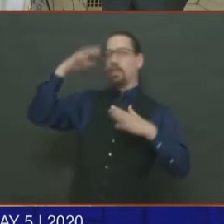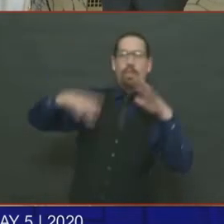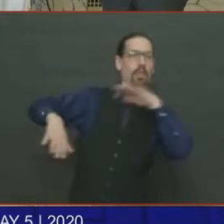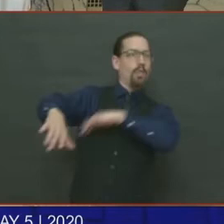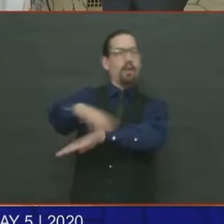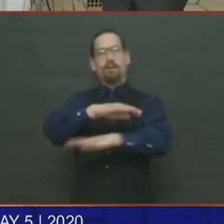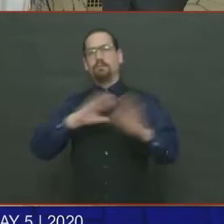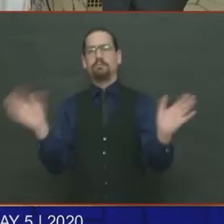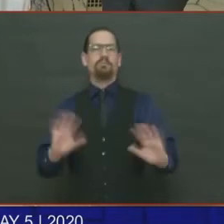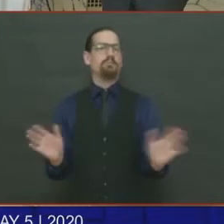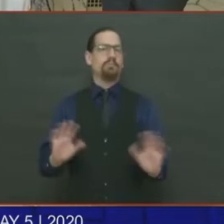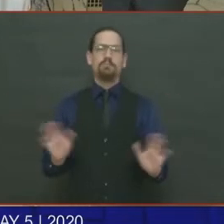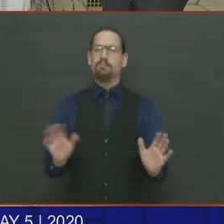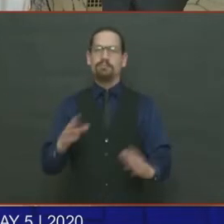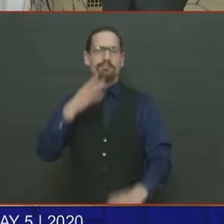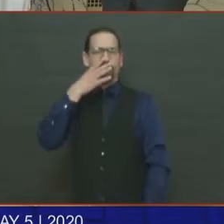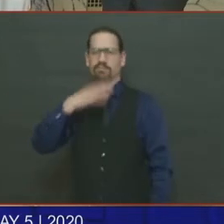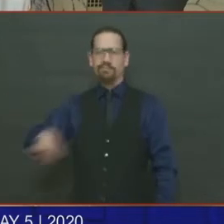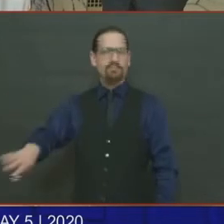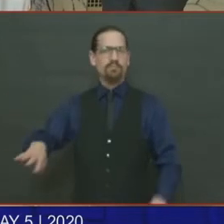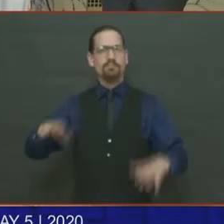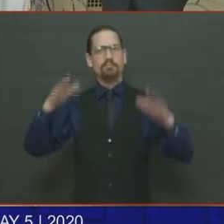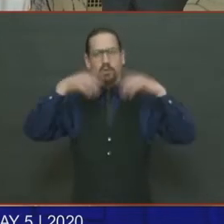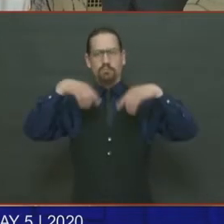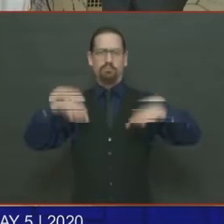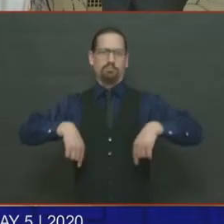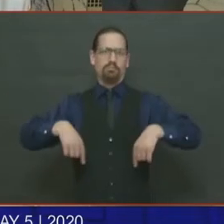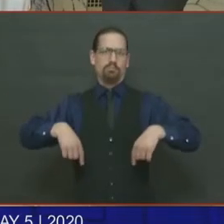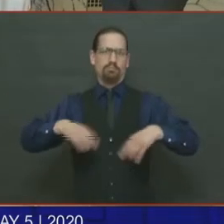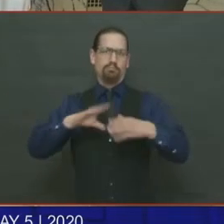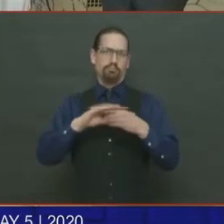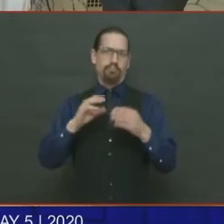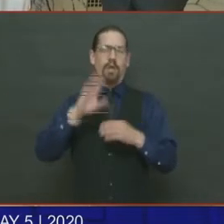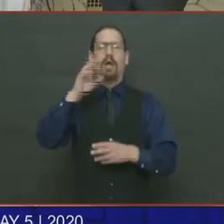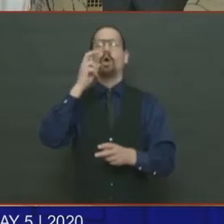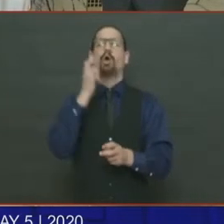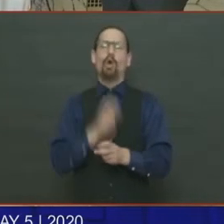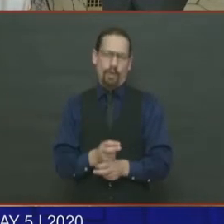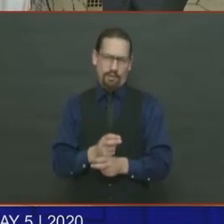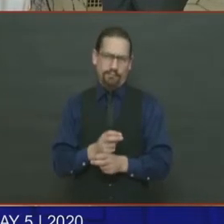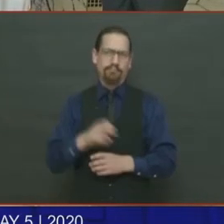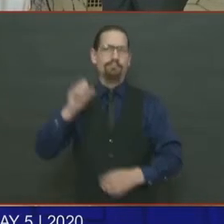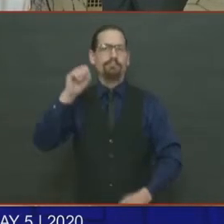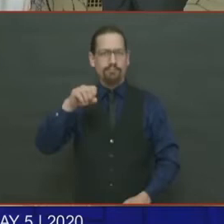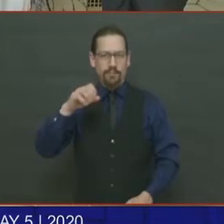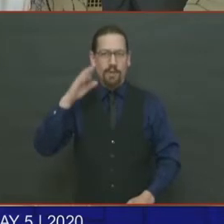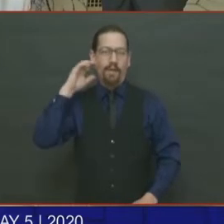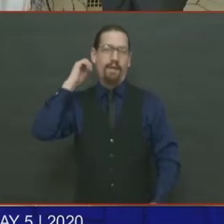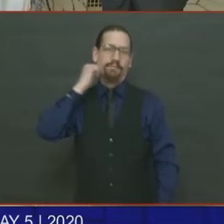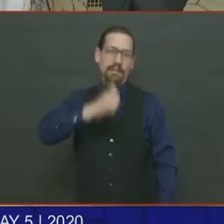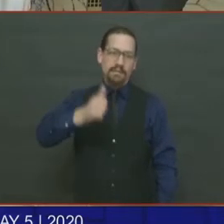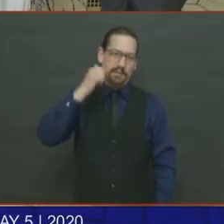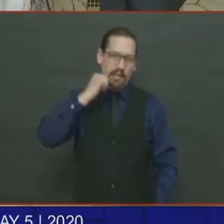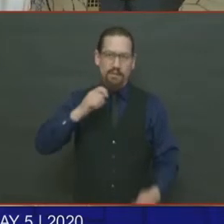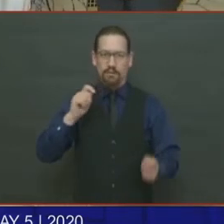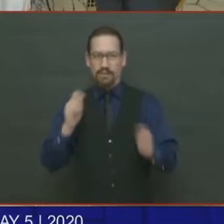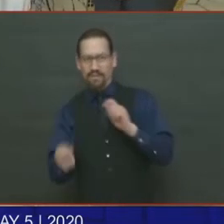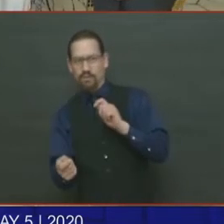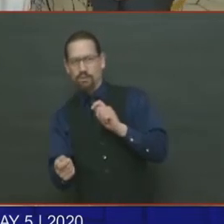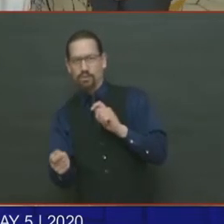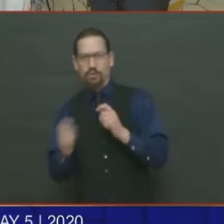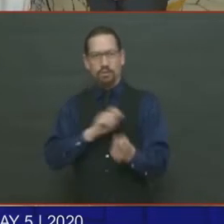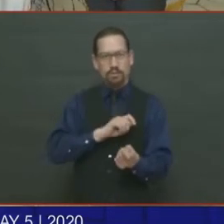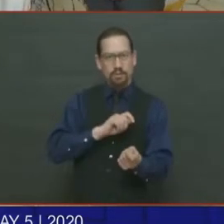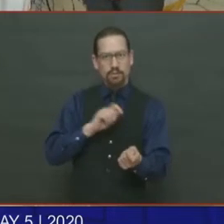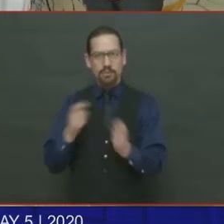is we get different, things change, and as conditions change, as information changes, as our knowledge